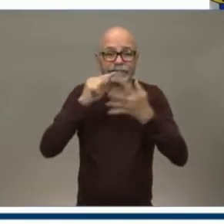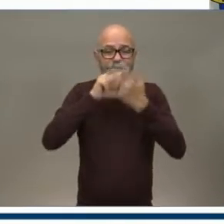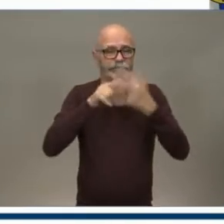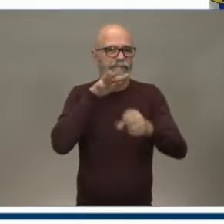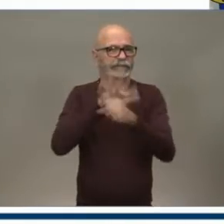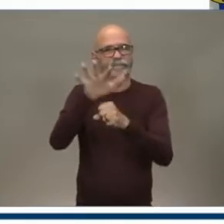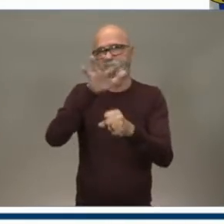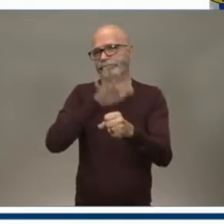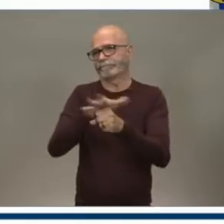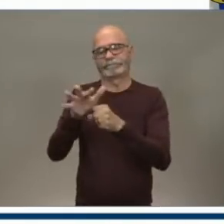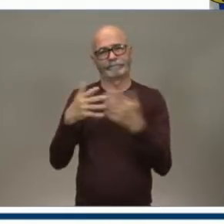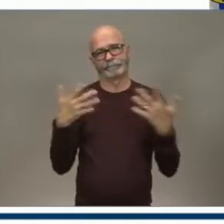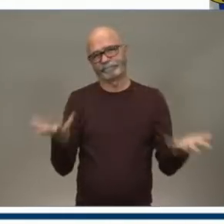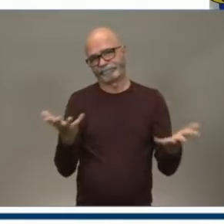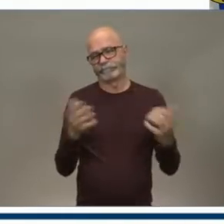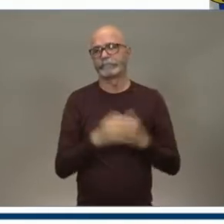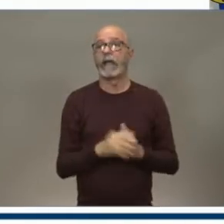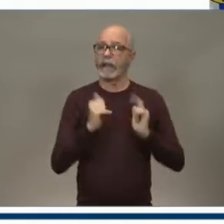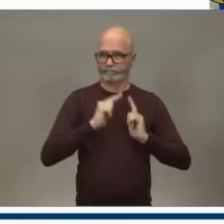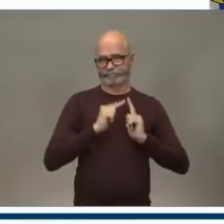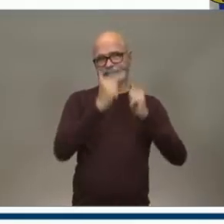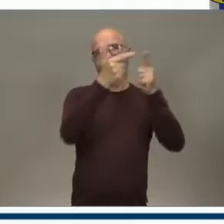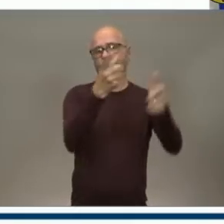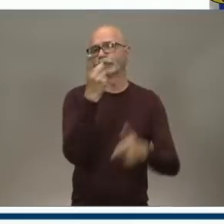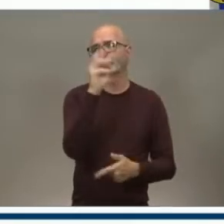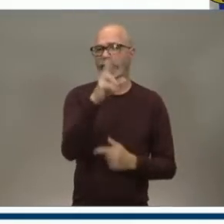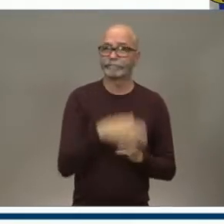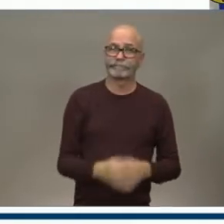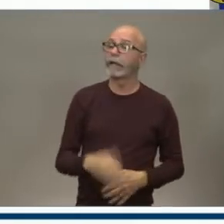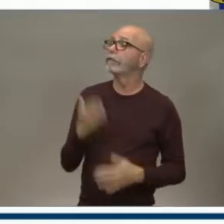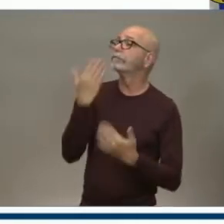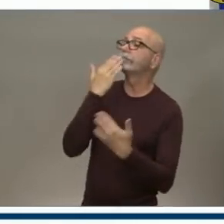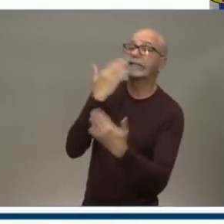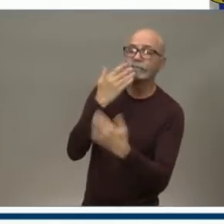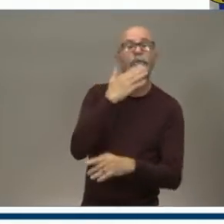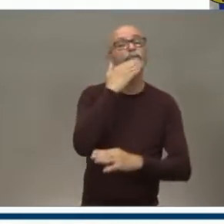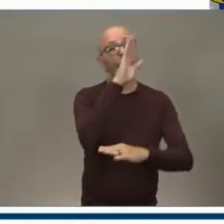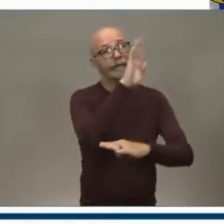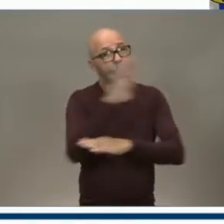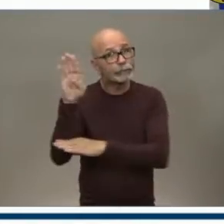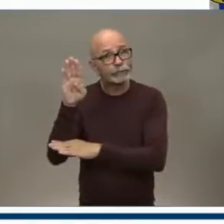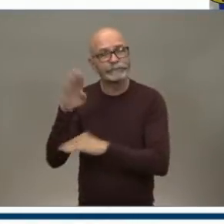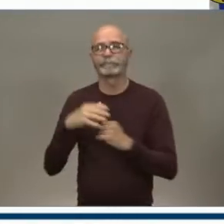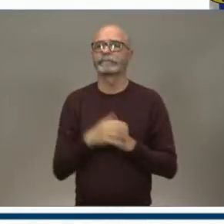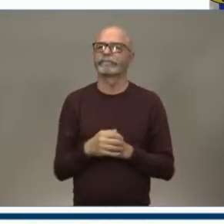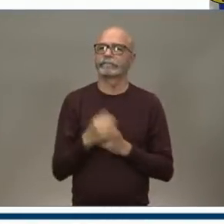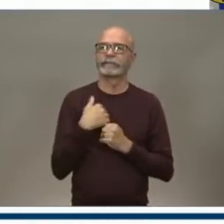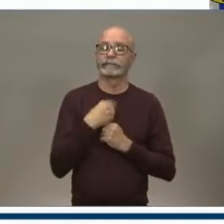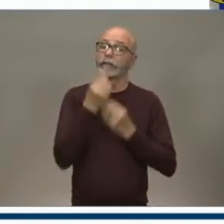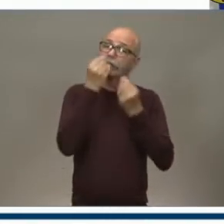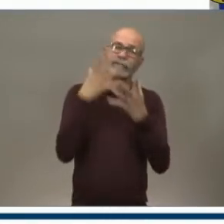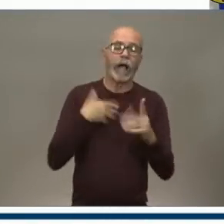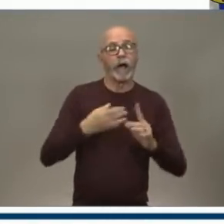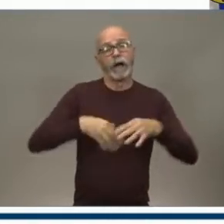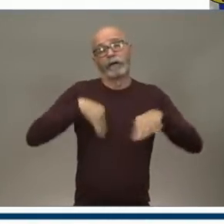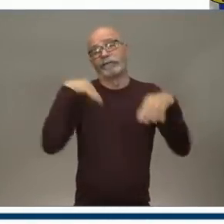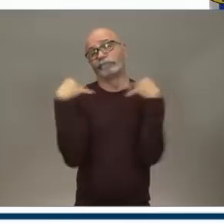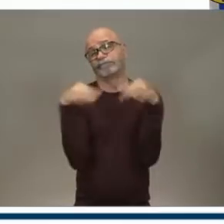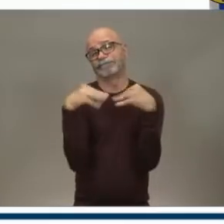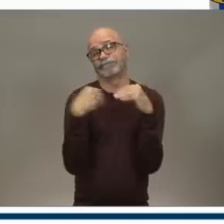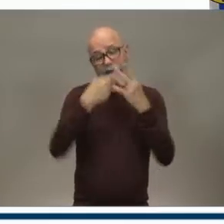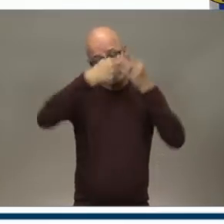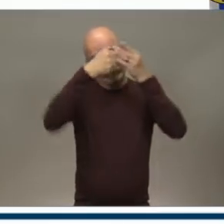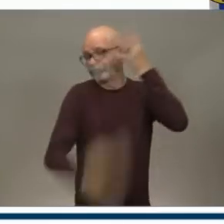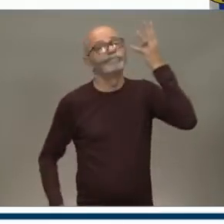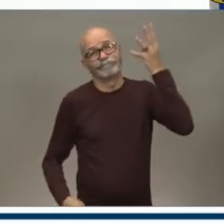Strang. Thank you, Premier. Good afternoon, everybody. I've got a fair bit to cover today, so bear with me. I'm going to give an overview